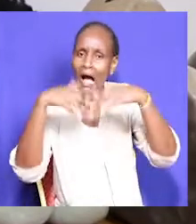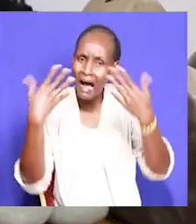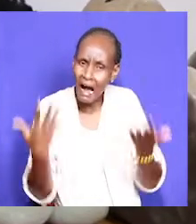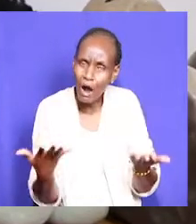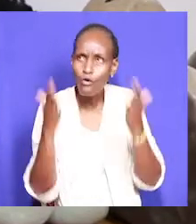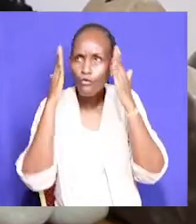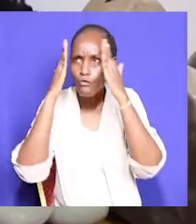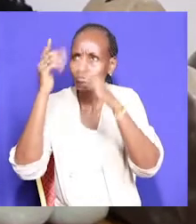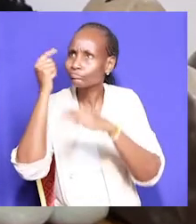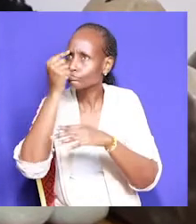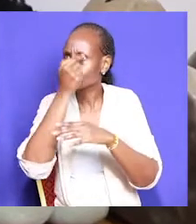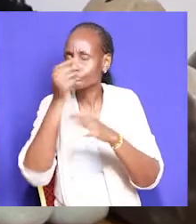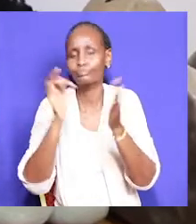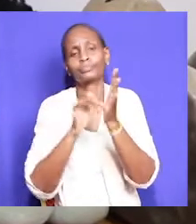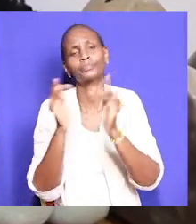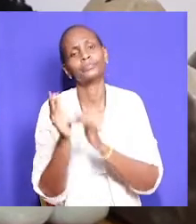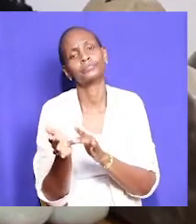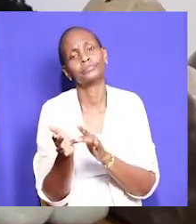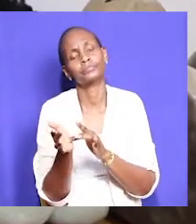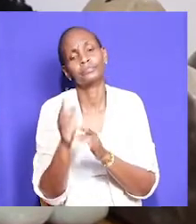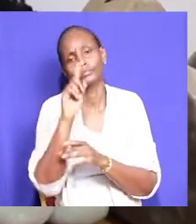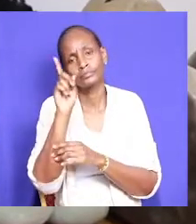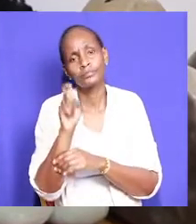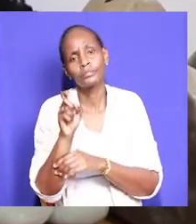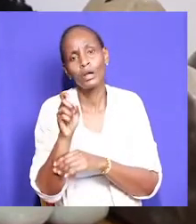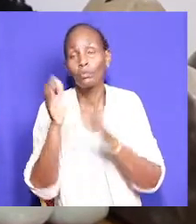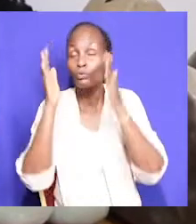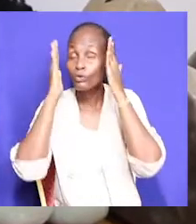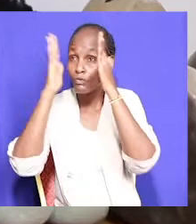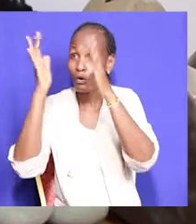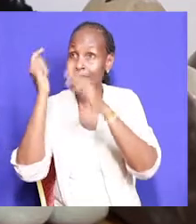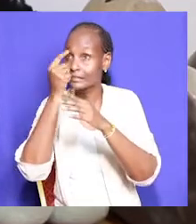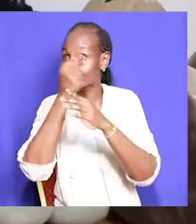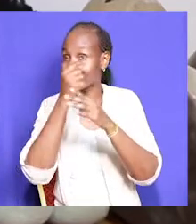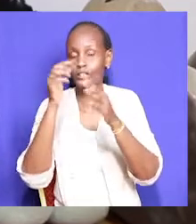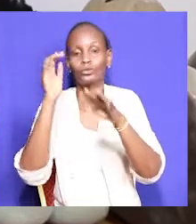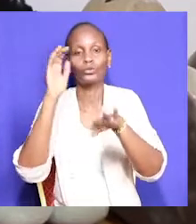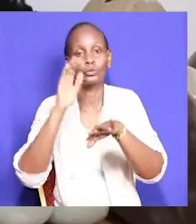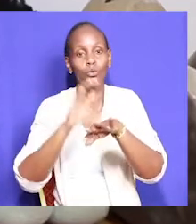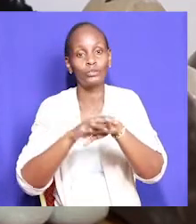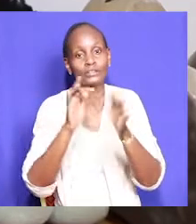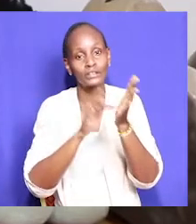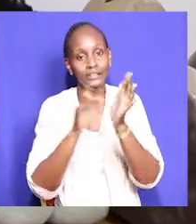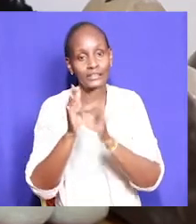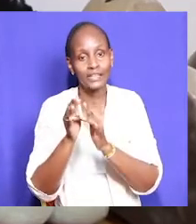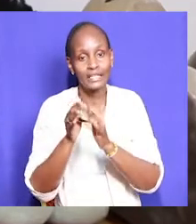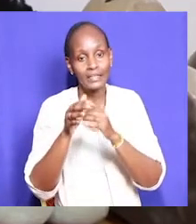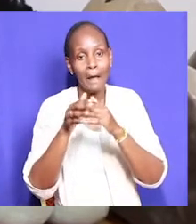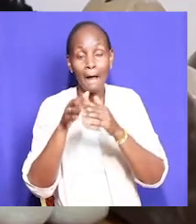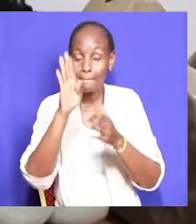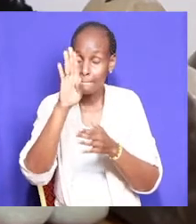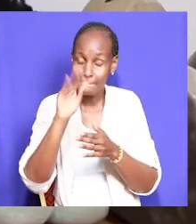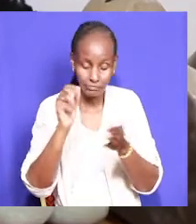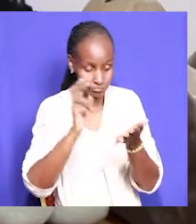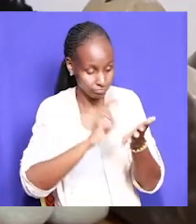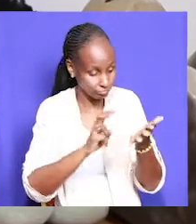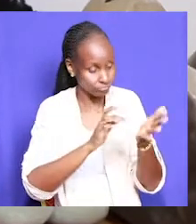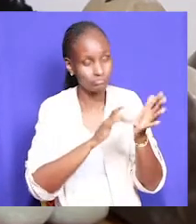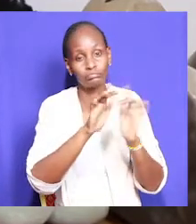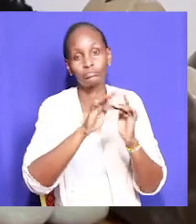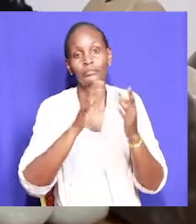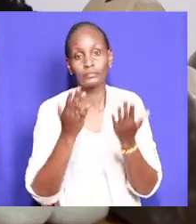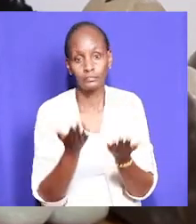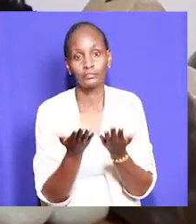eyes on Jesus? We fix our eyes on Jesus by reading the Bible